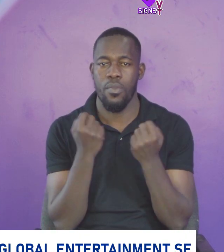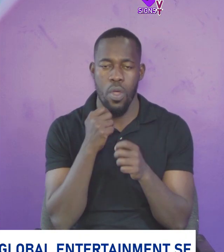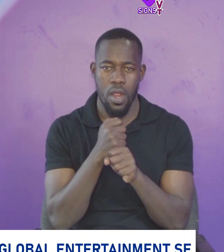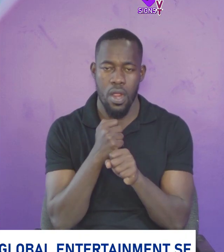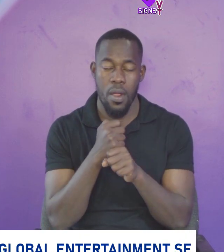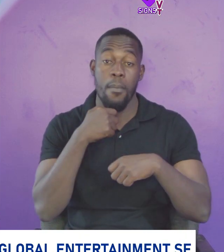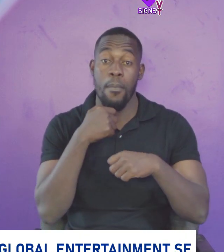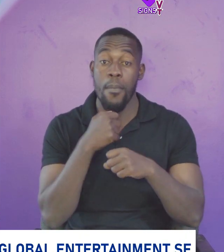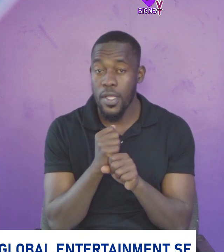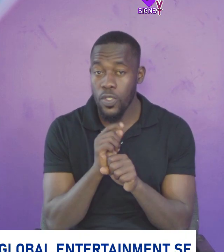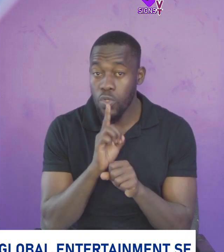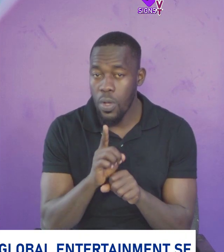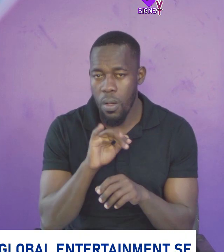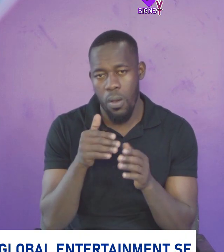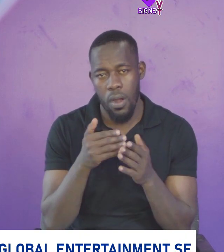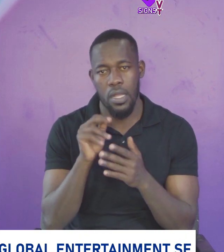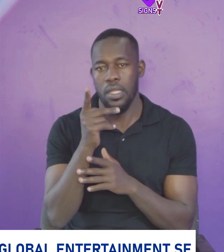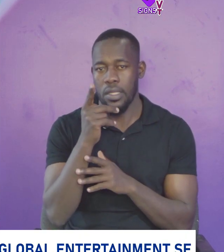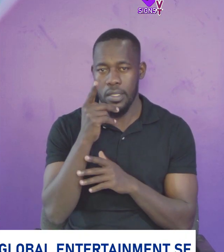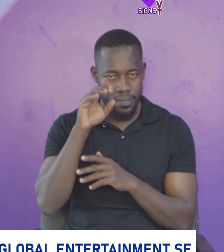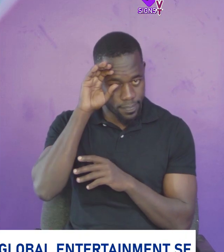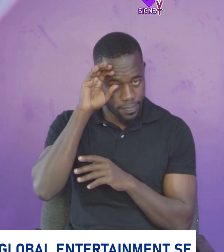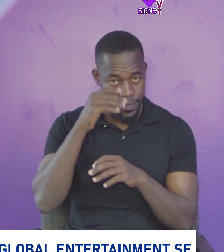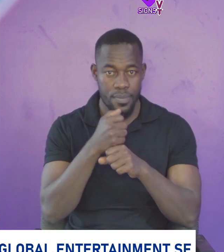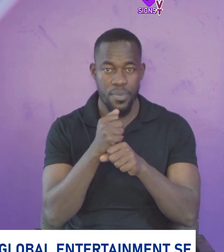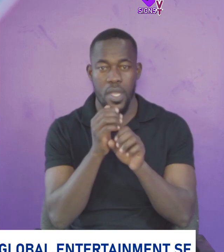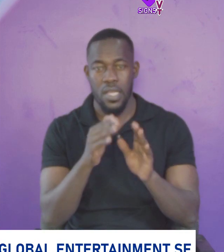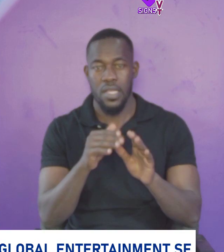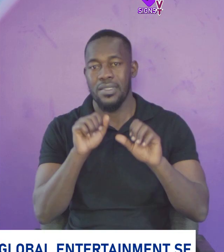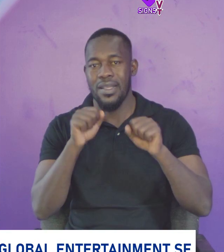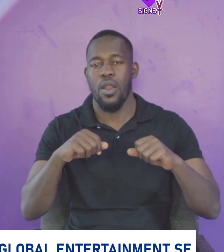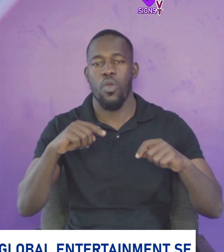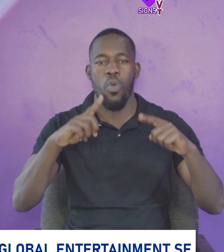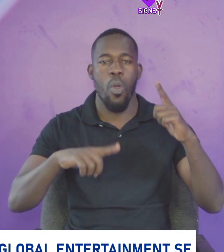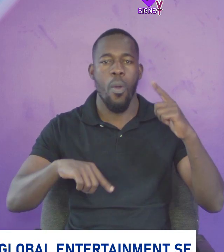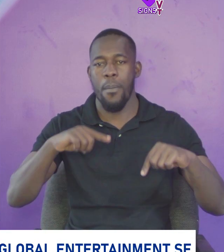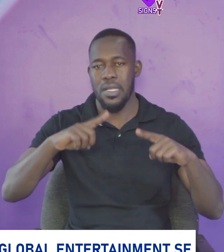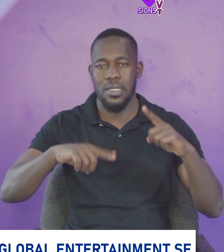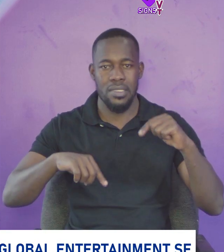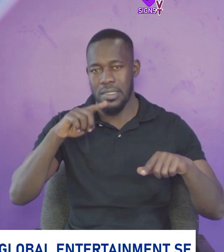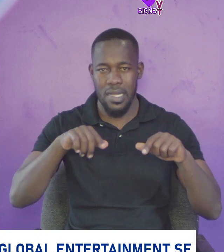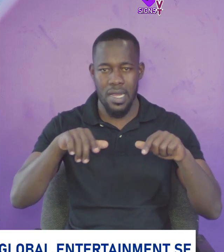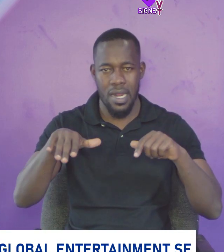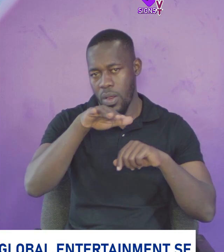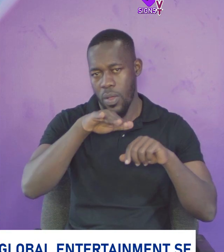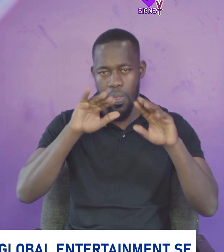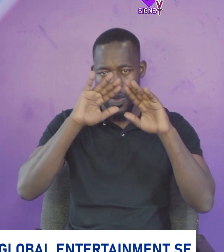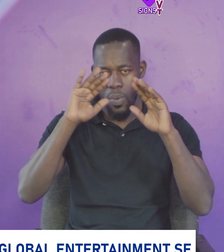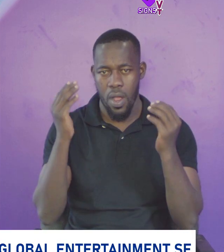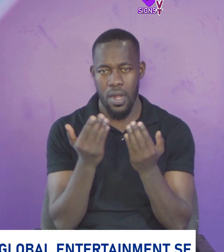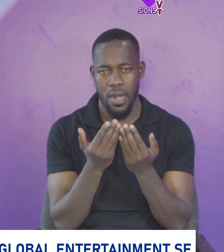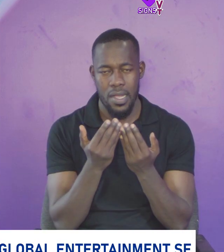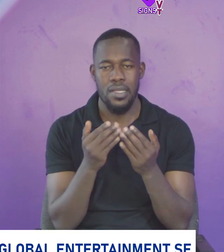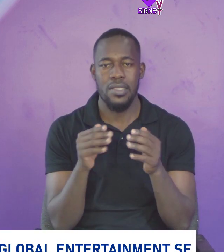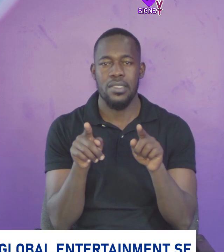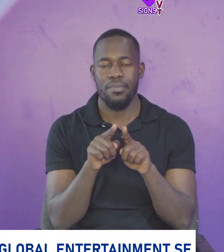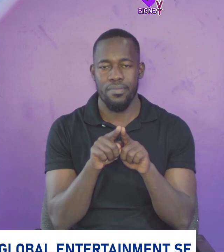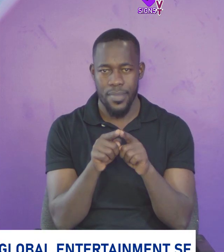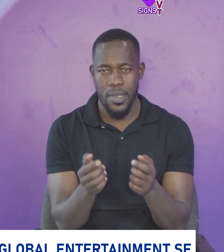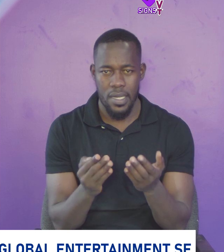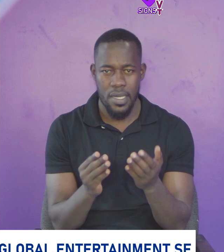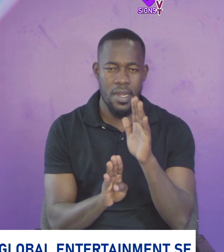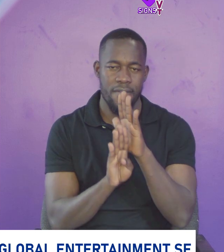Kenyan creatives can compete on the global stage and fully capitalize on the blooming